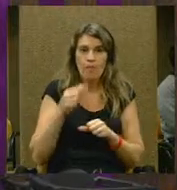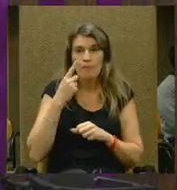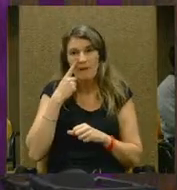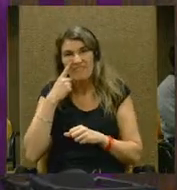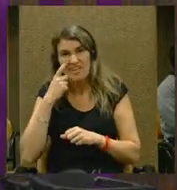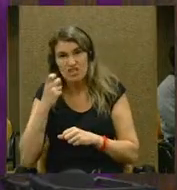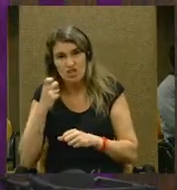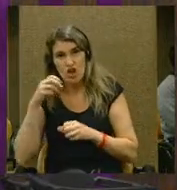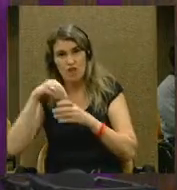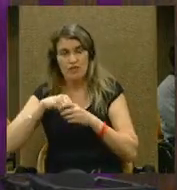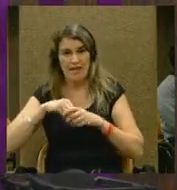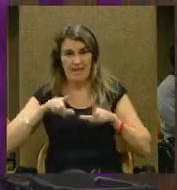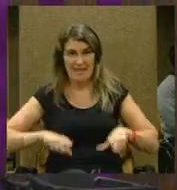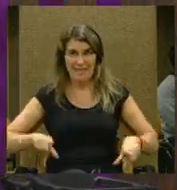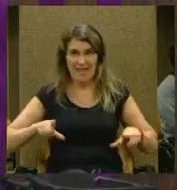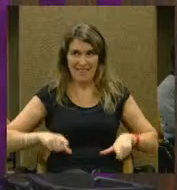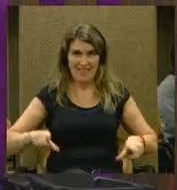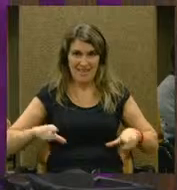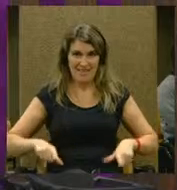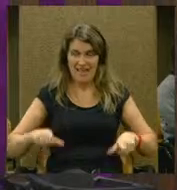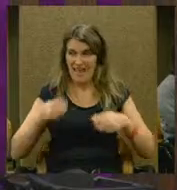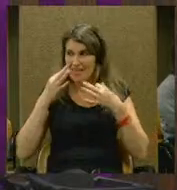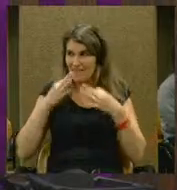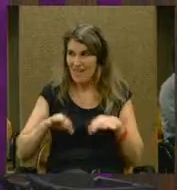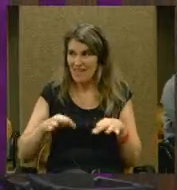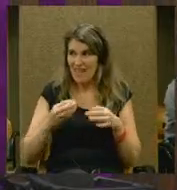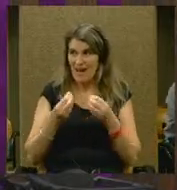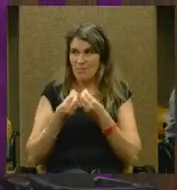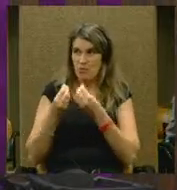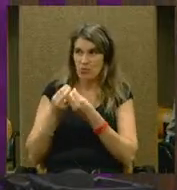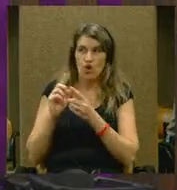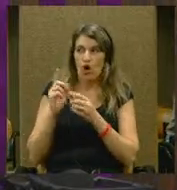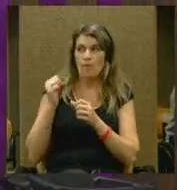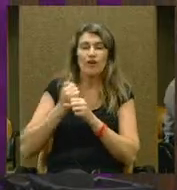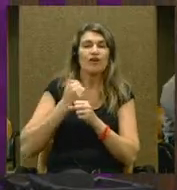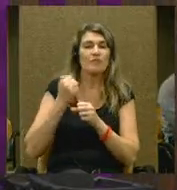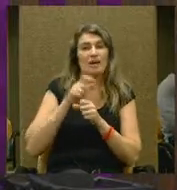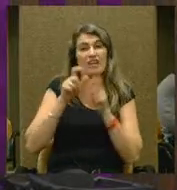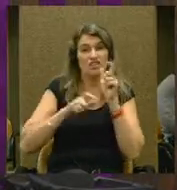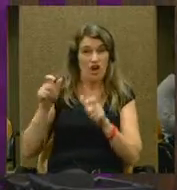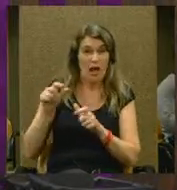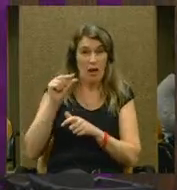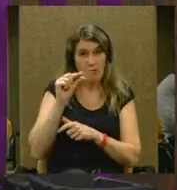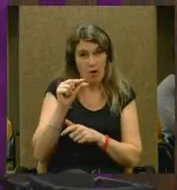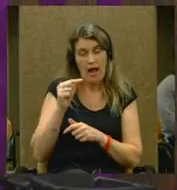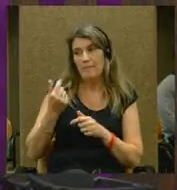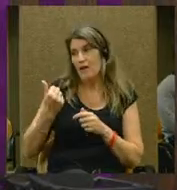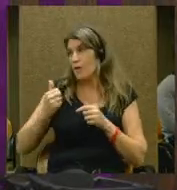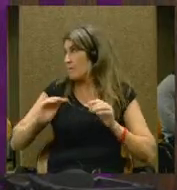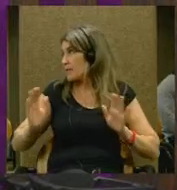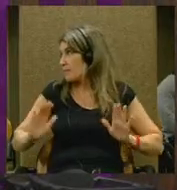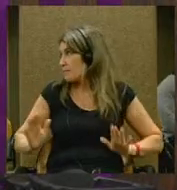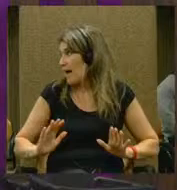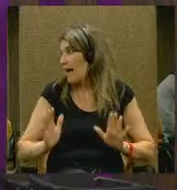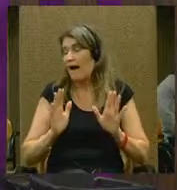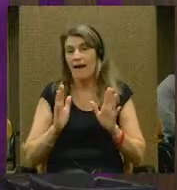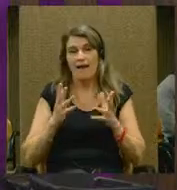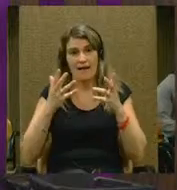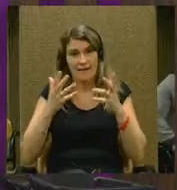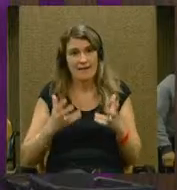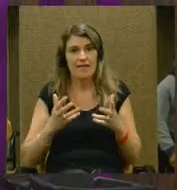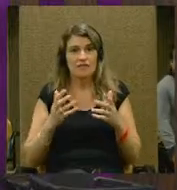and prevention of the municipality. Thank you very much also for all the work you did to